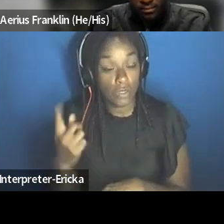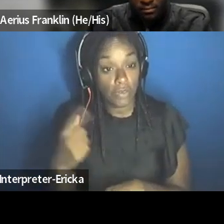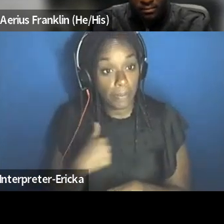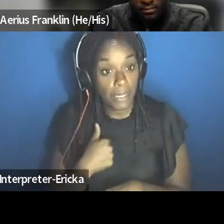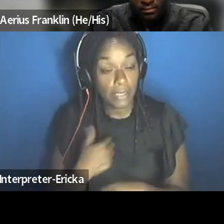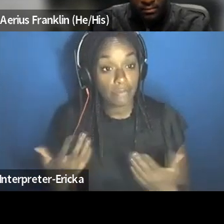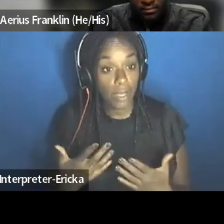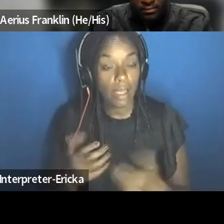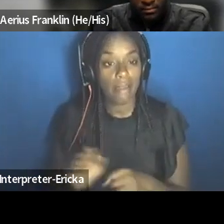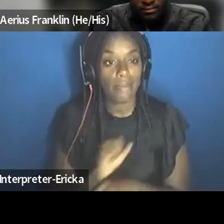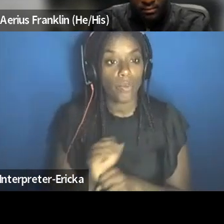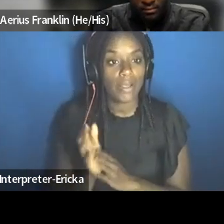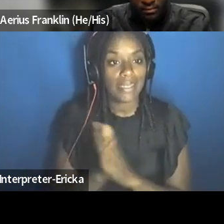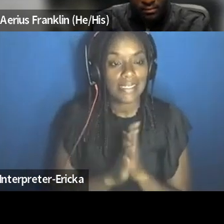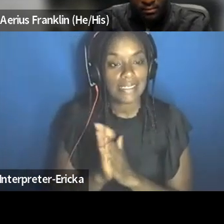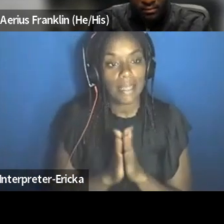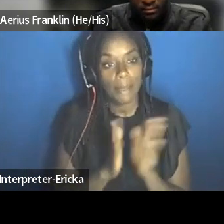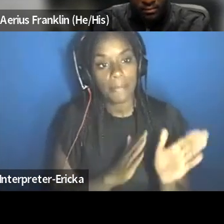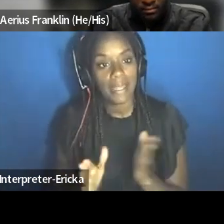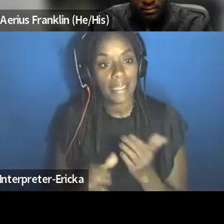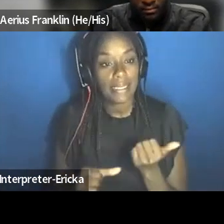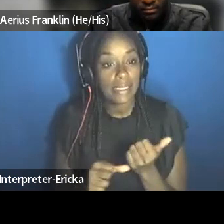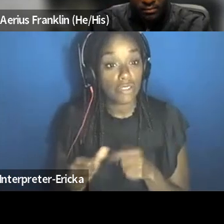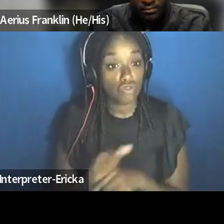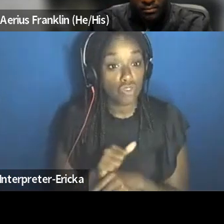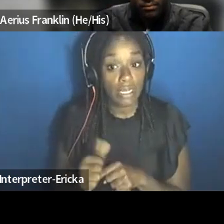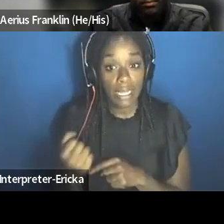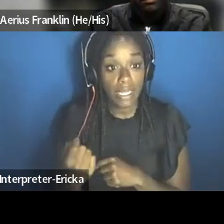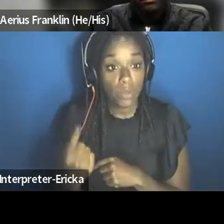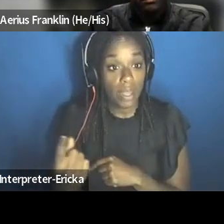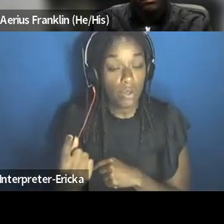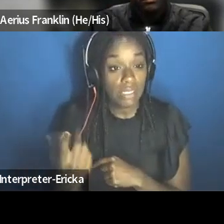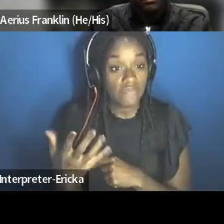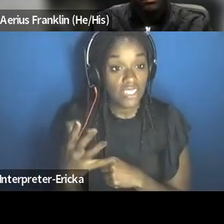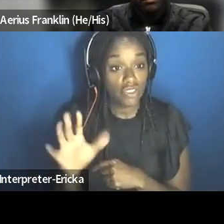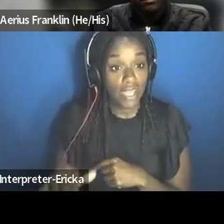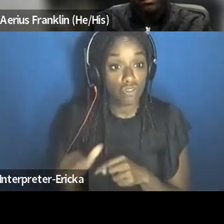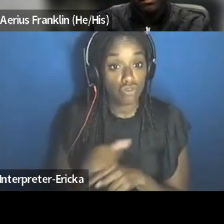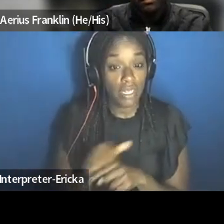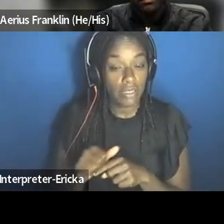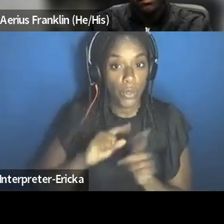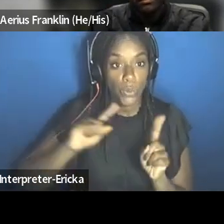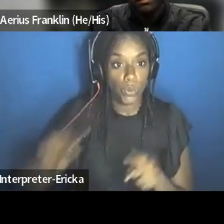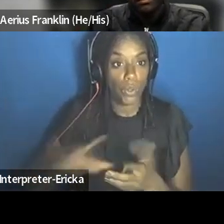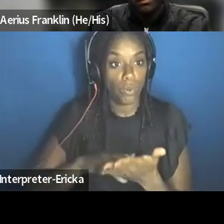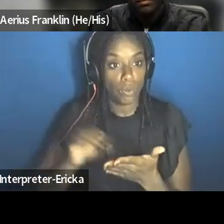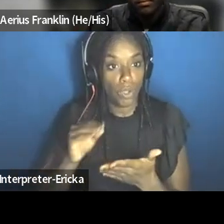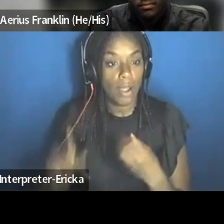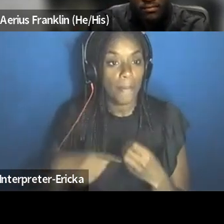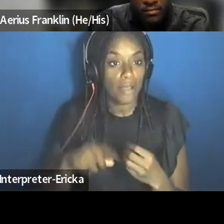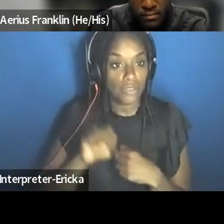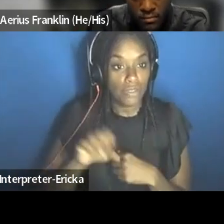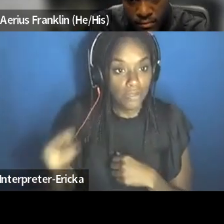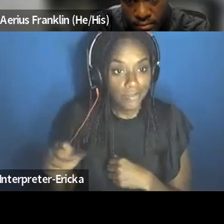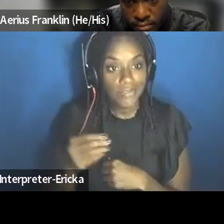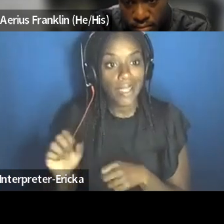incentive planning and assistance training. Has anyone else done that training? Where you go and learn about Social Security and work